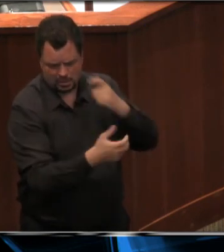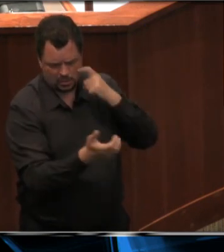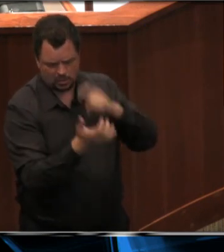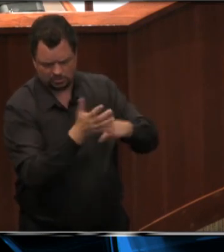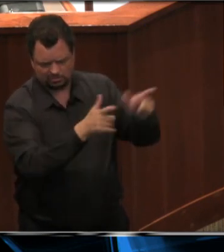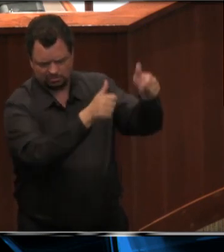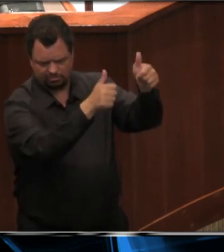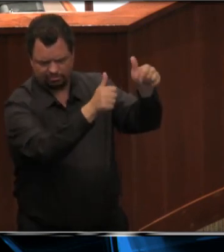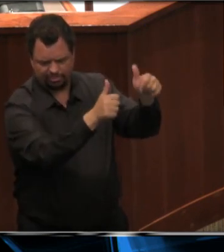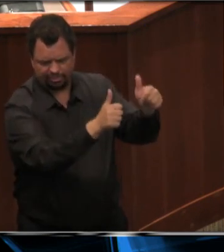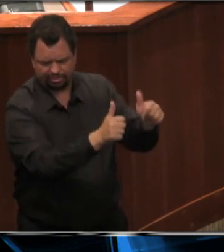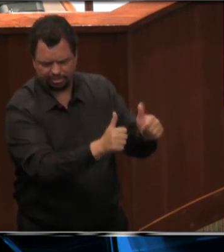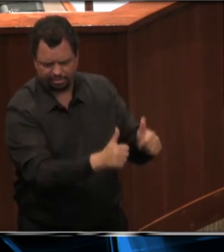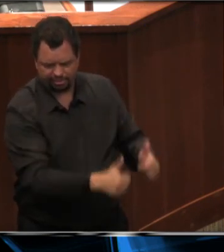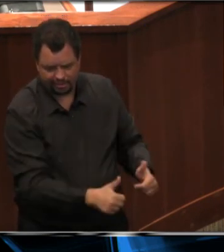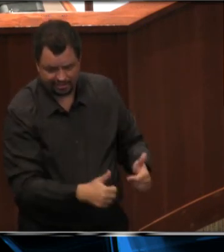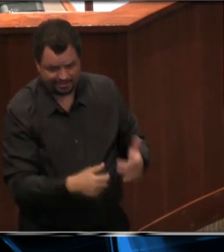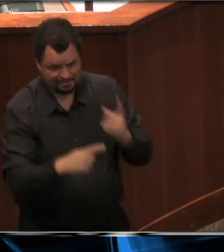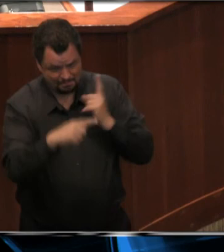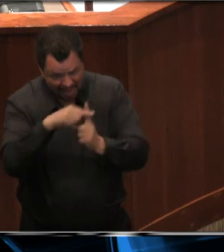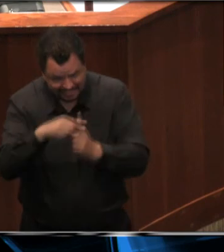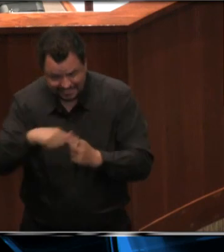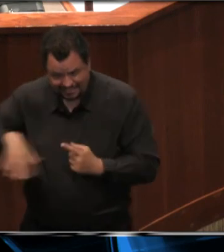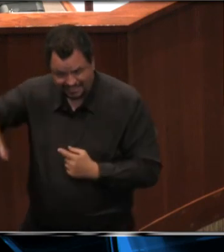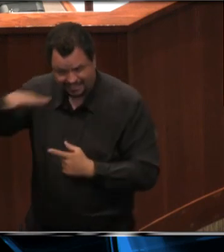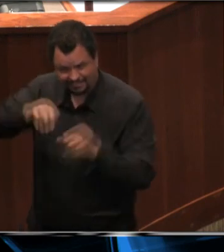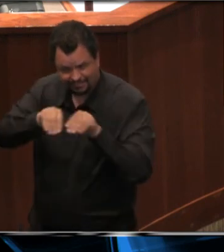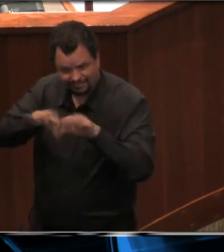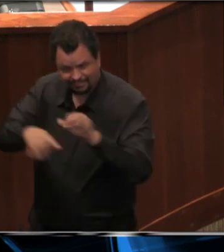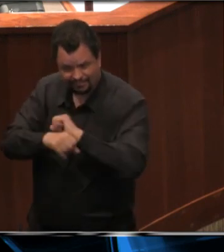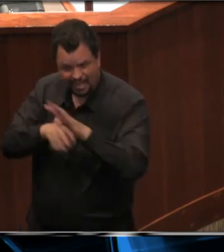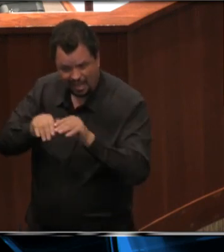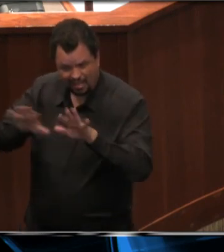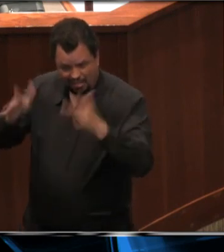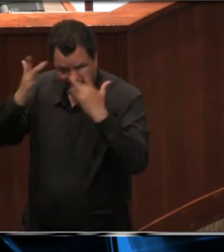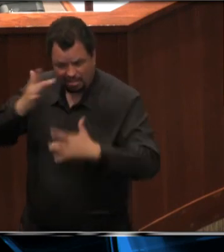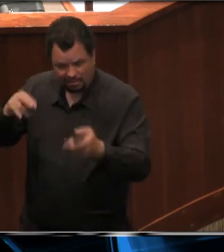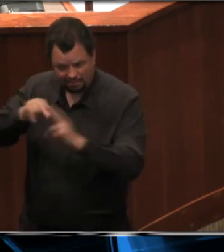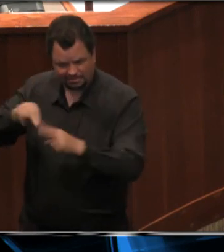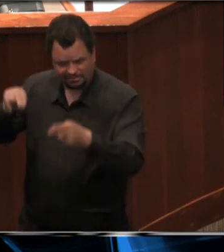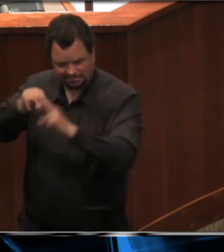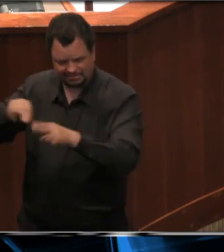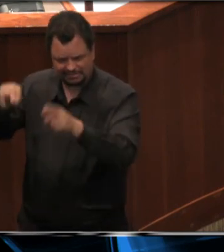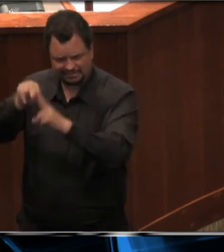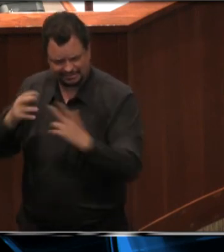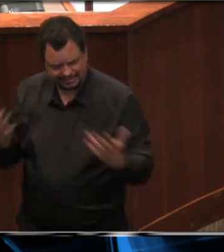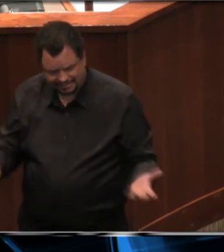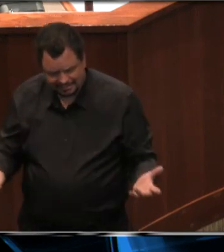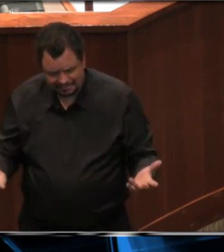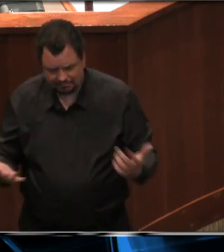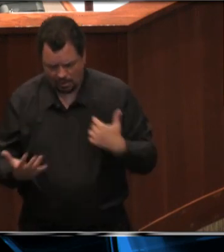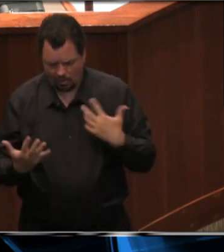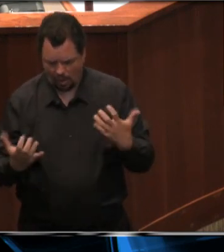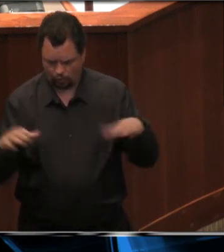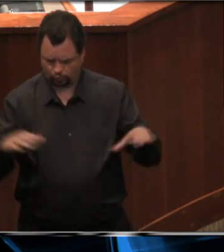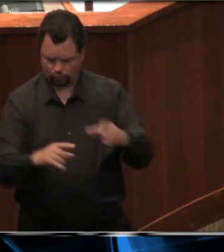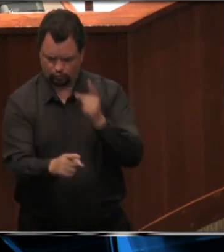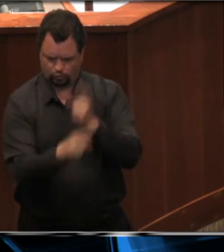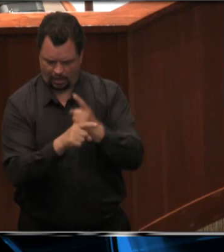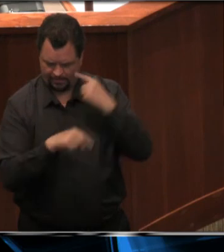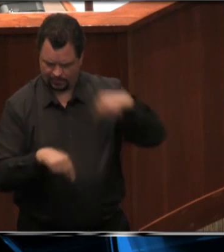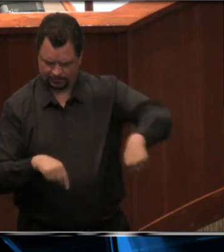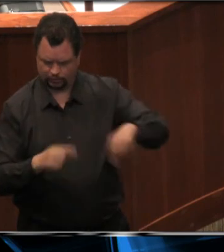so high, and to encourage you to do the right thing by our community and take the right steps to keep